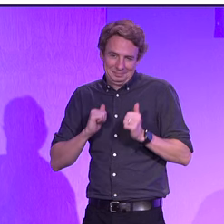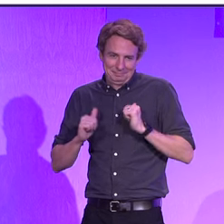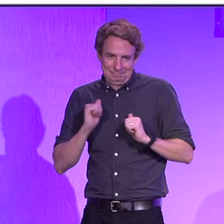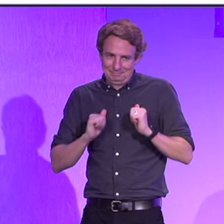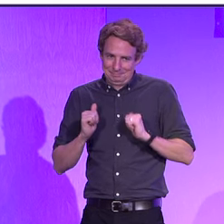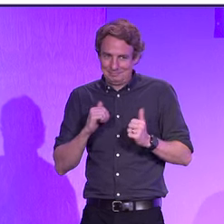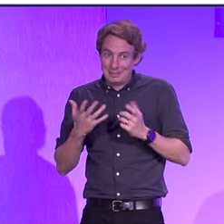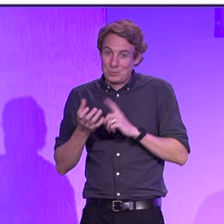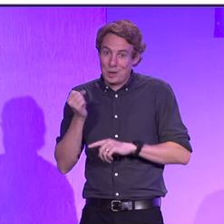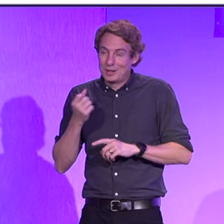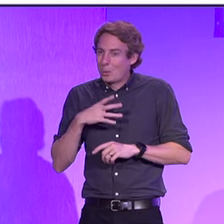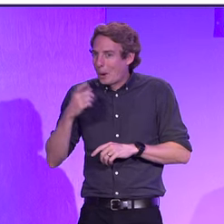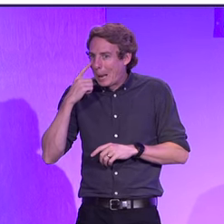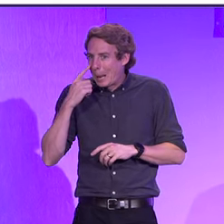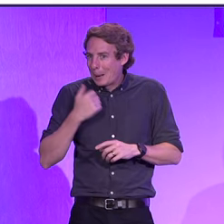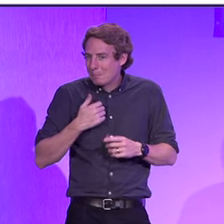do you want to try my biscuits?